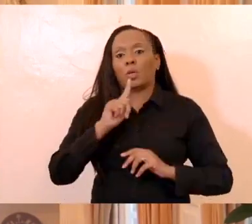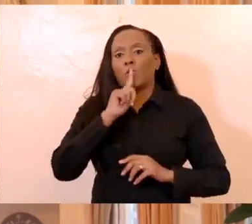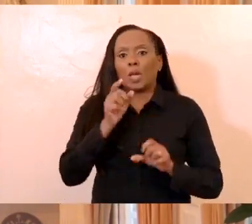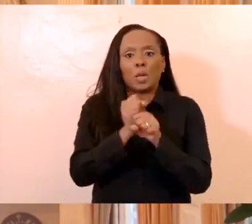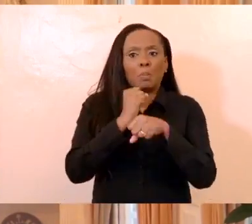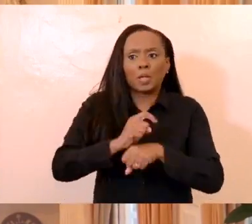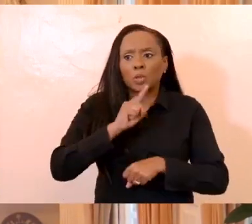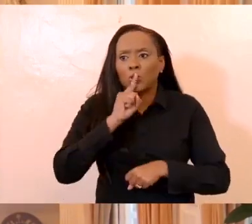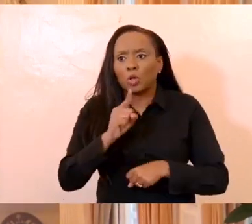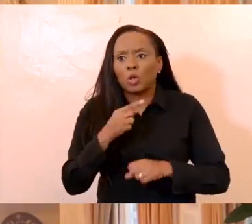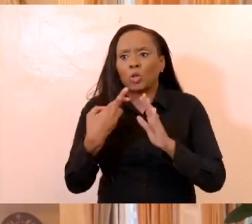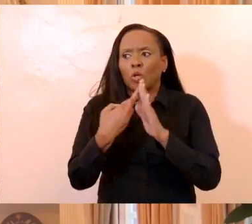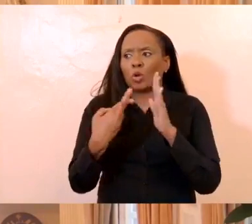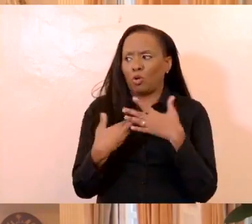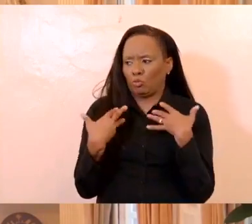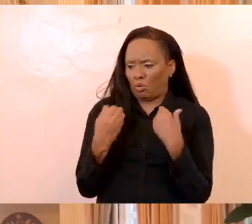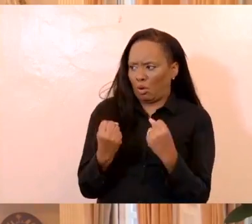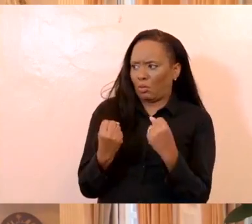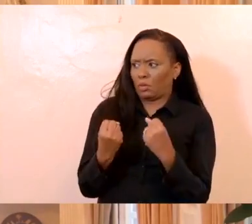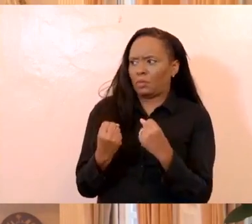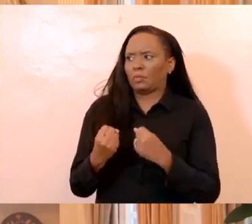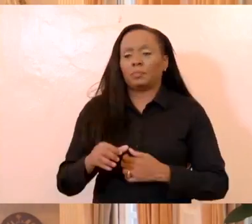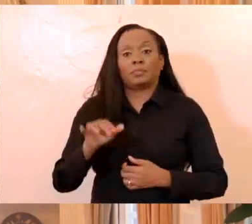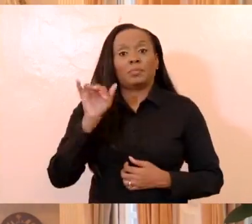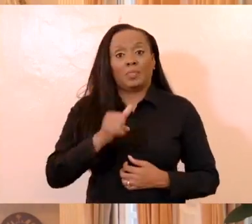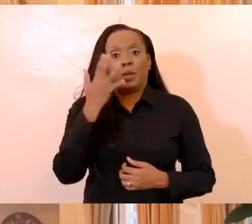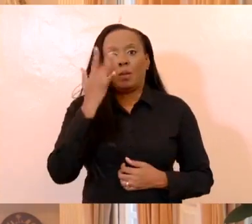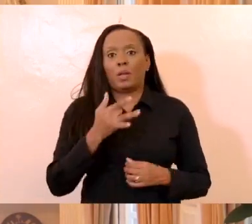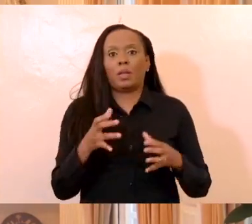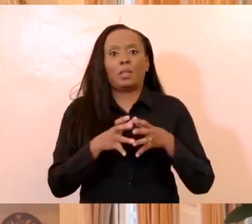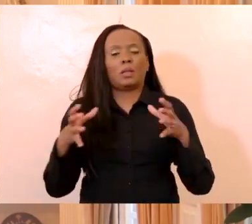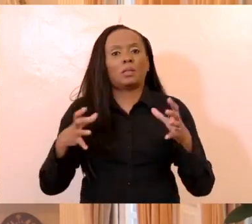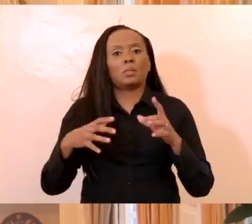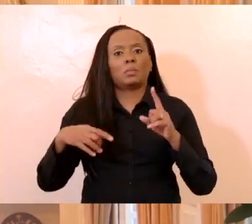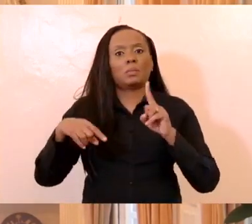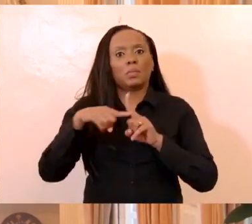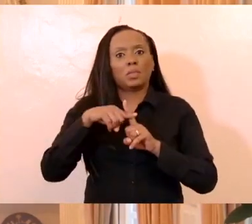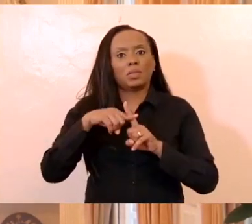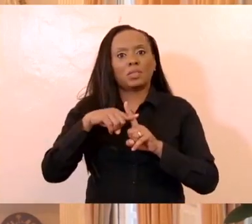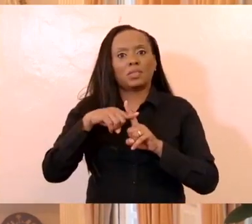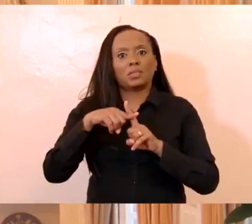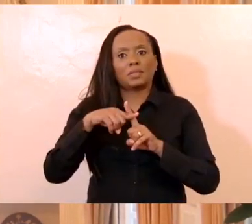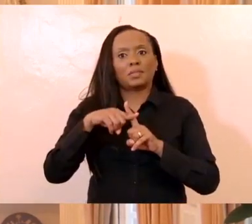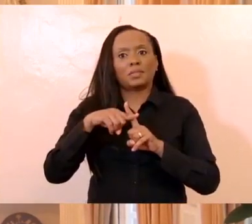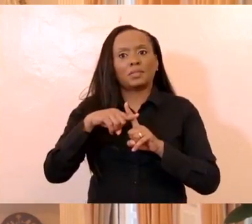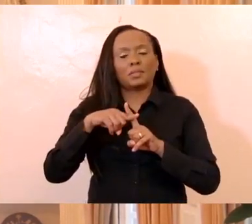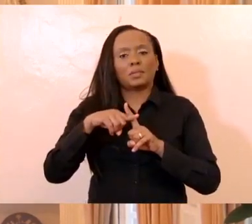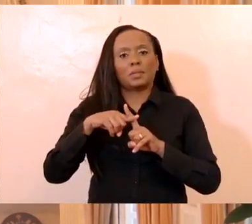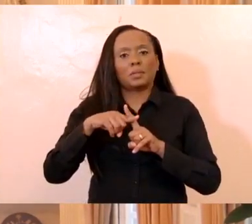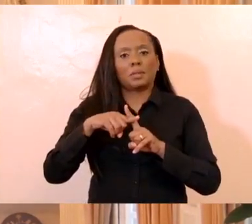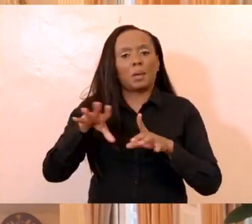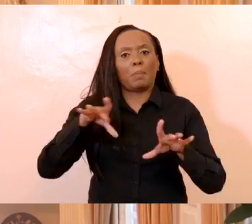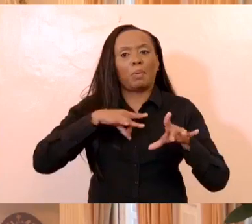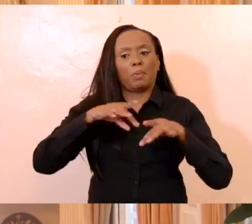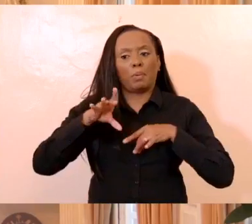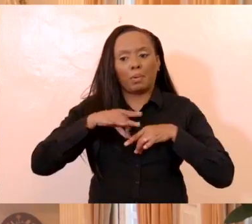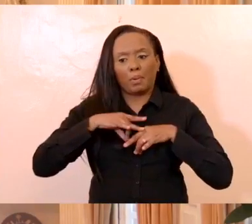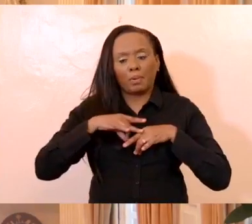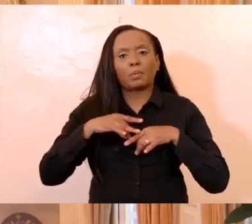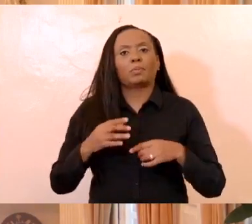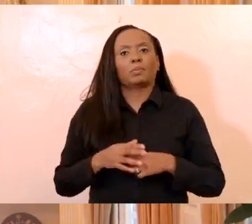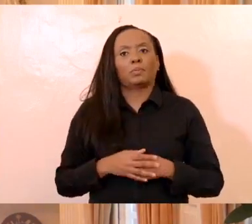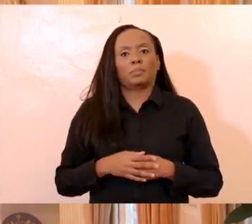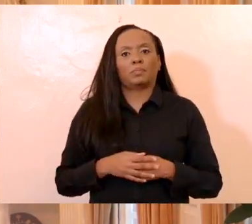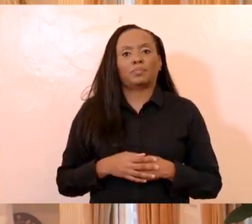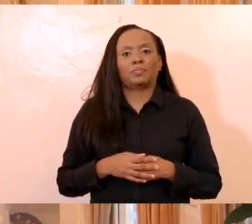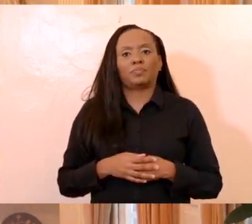that is why we are not seeing a lot of positive cases coming from contacts of those persons who would have